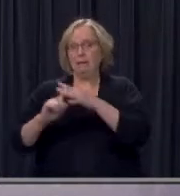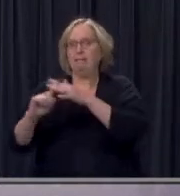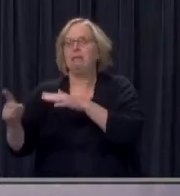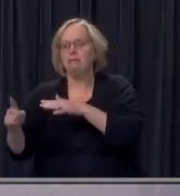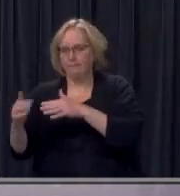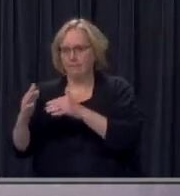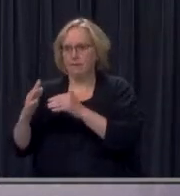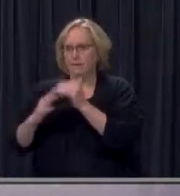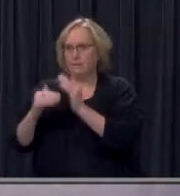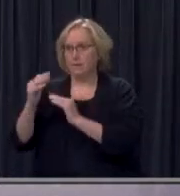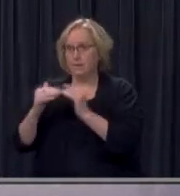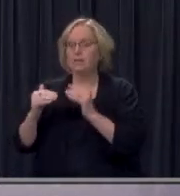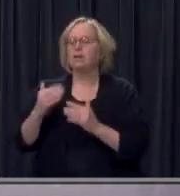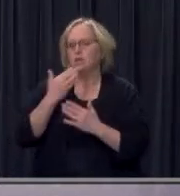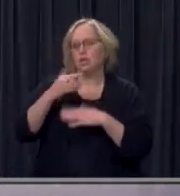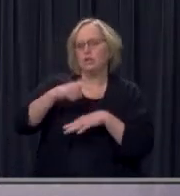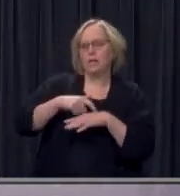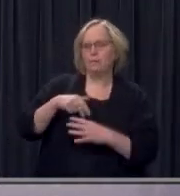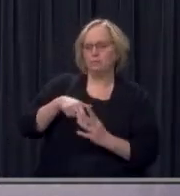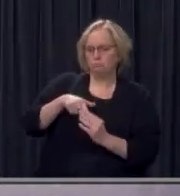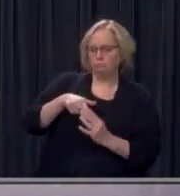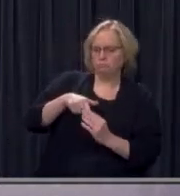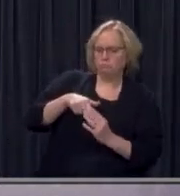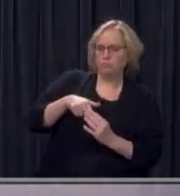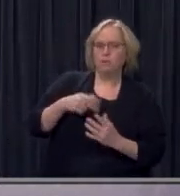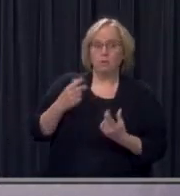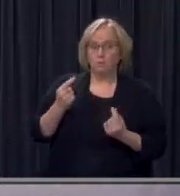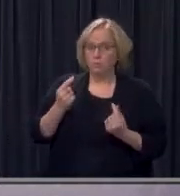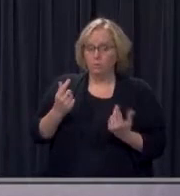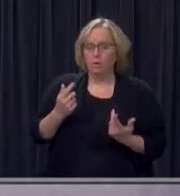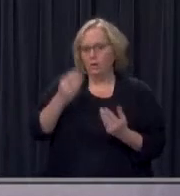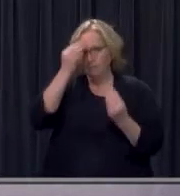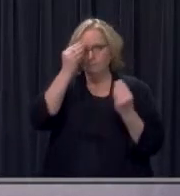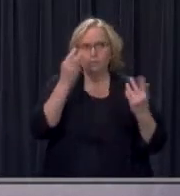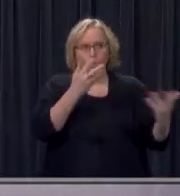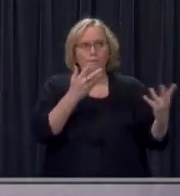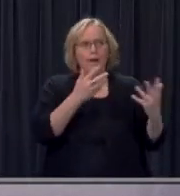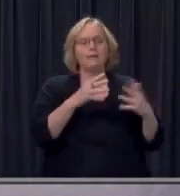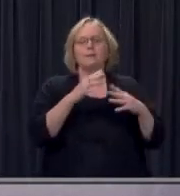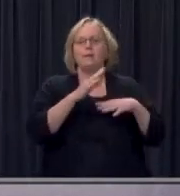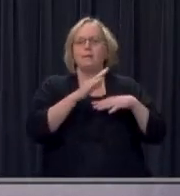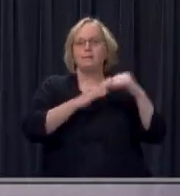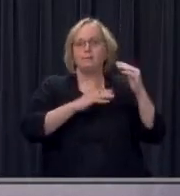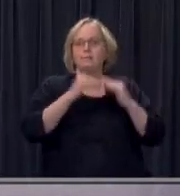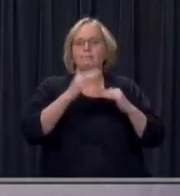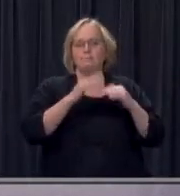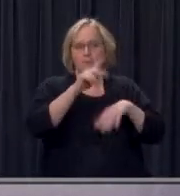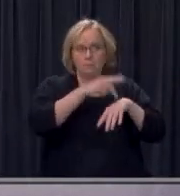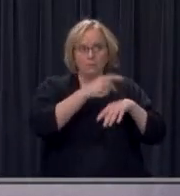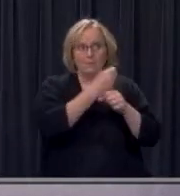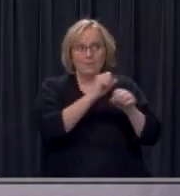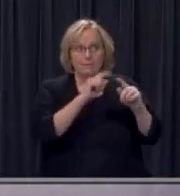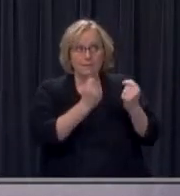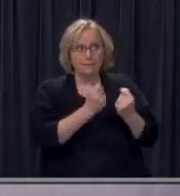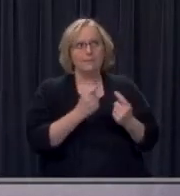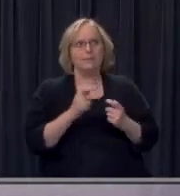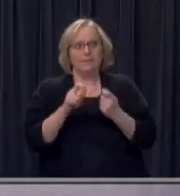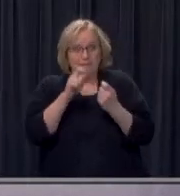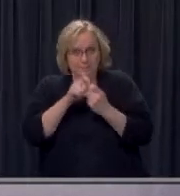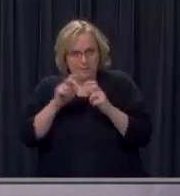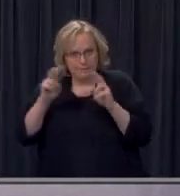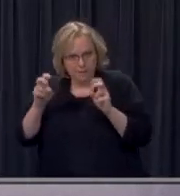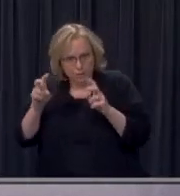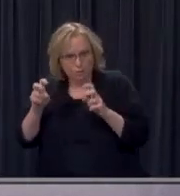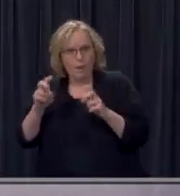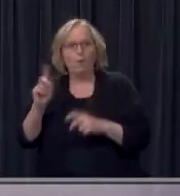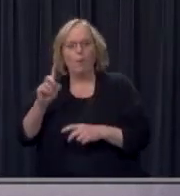great time to use this product, because again, what it does is it notifies the building administration and the safety team that there's an issue and specifically where they're